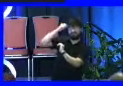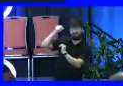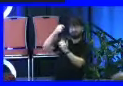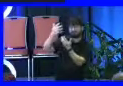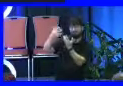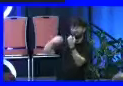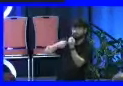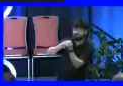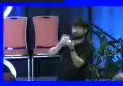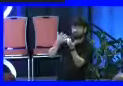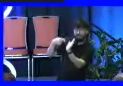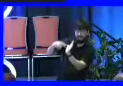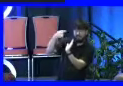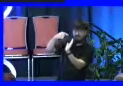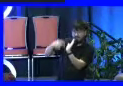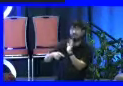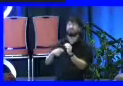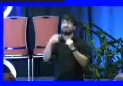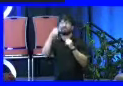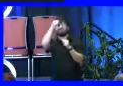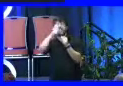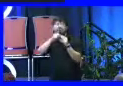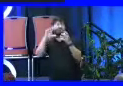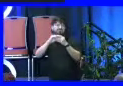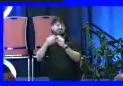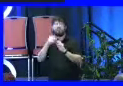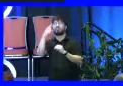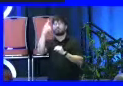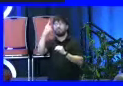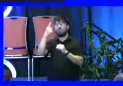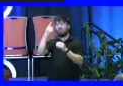an individual who, in the height of the pandemic,